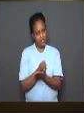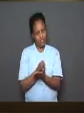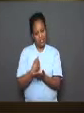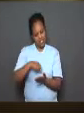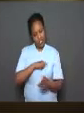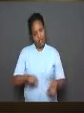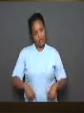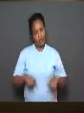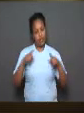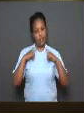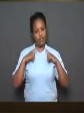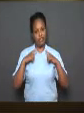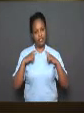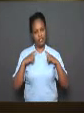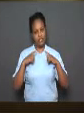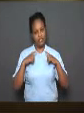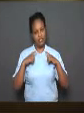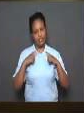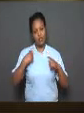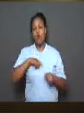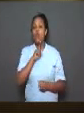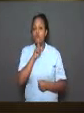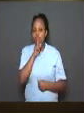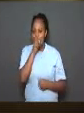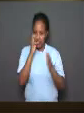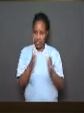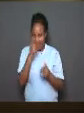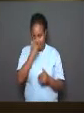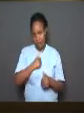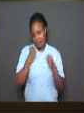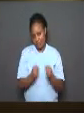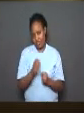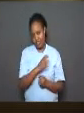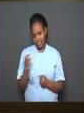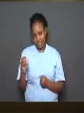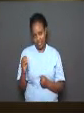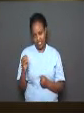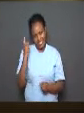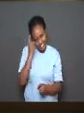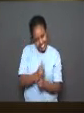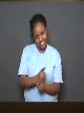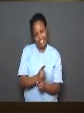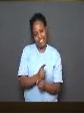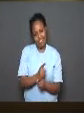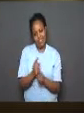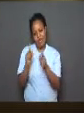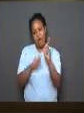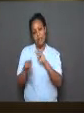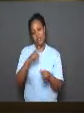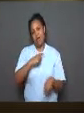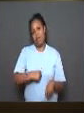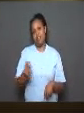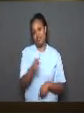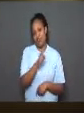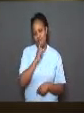for our lives so that we are reliable and self-sufficient members of